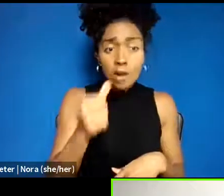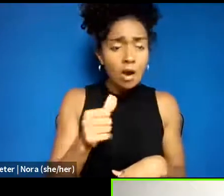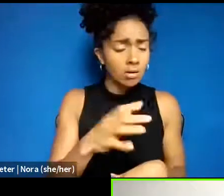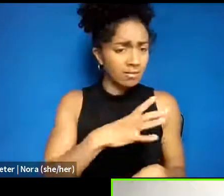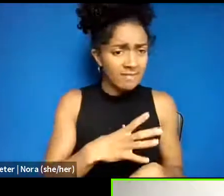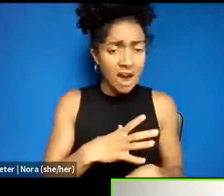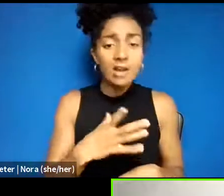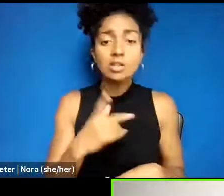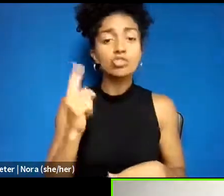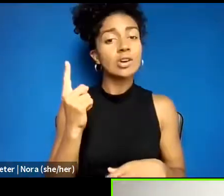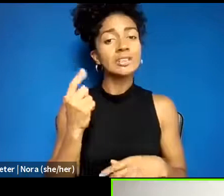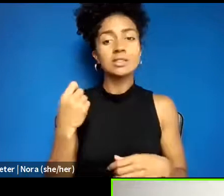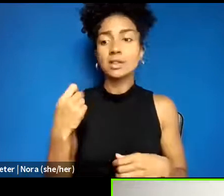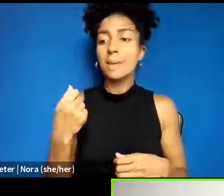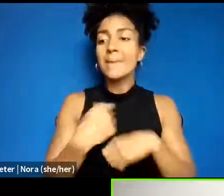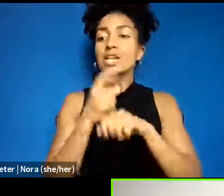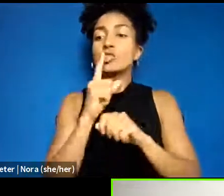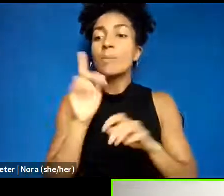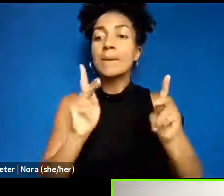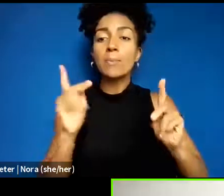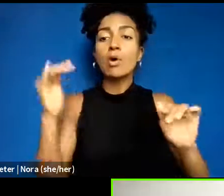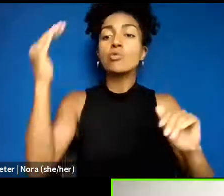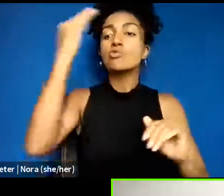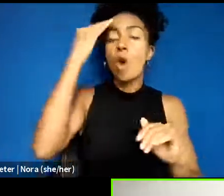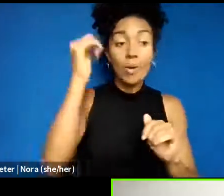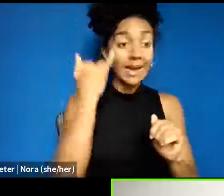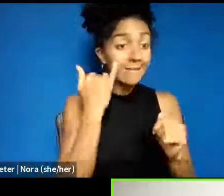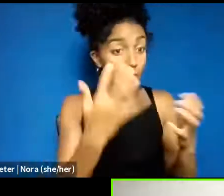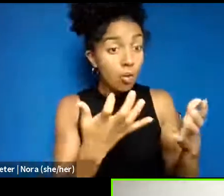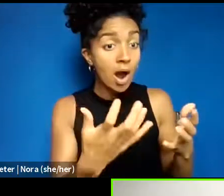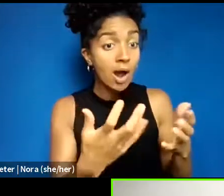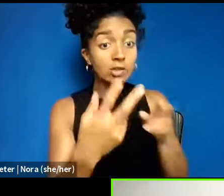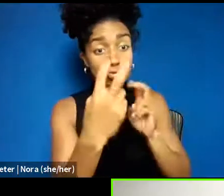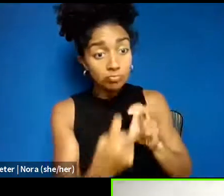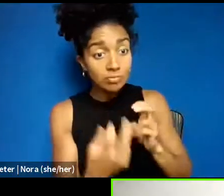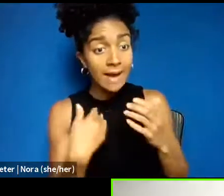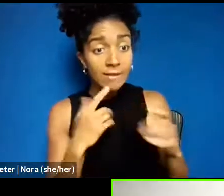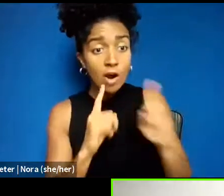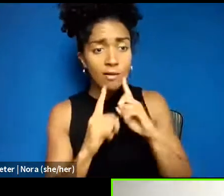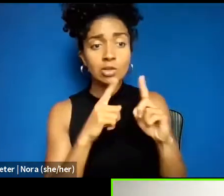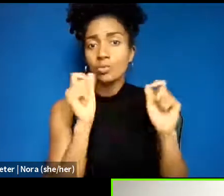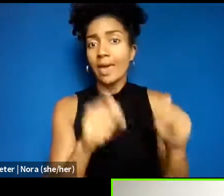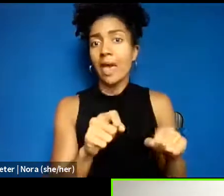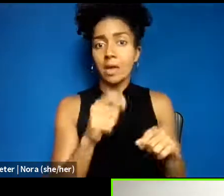that place where people can opt into having those conversations if they want to.